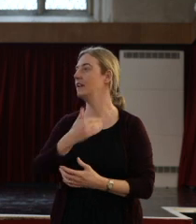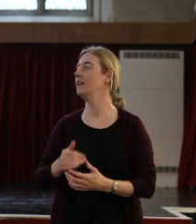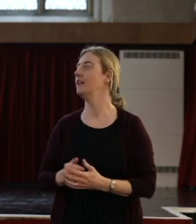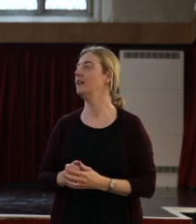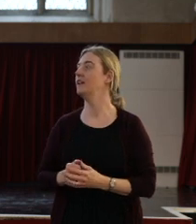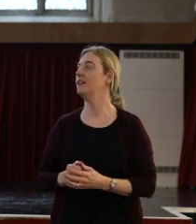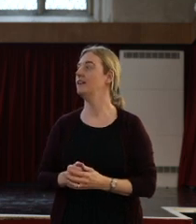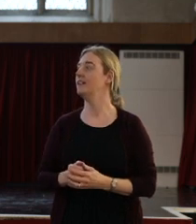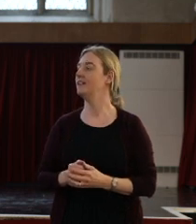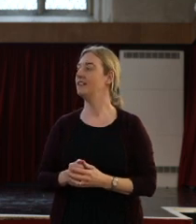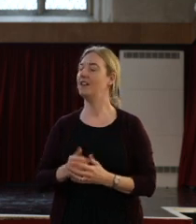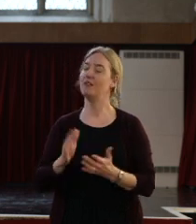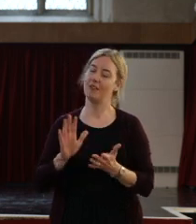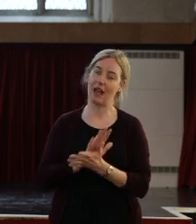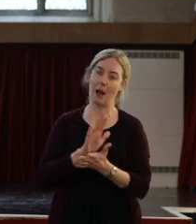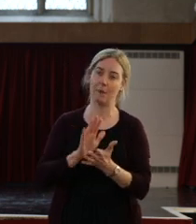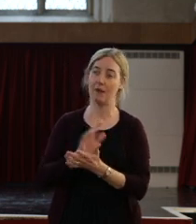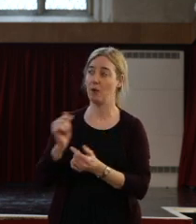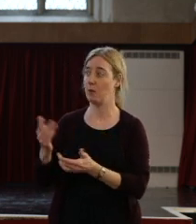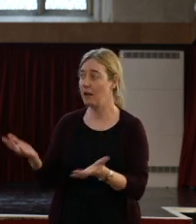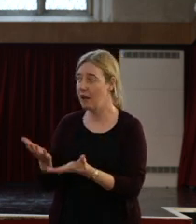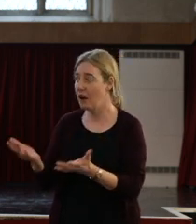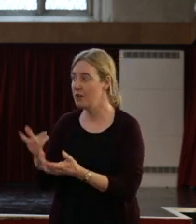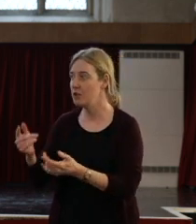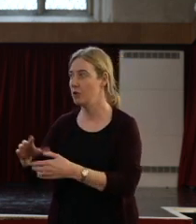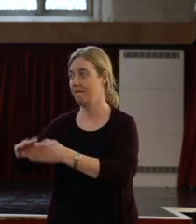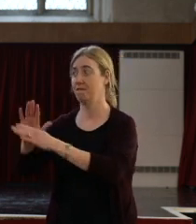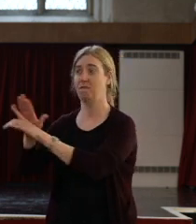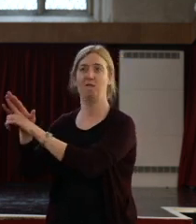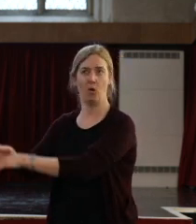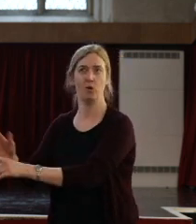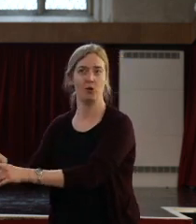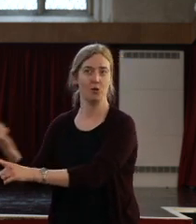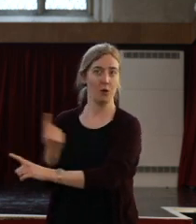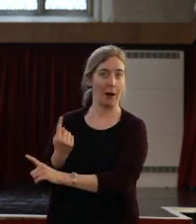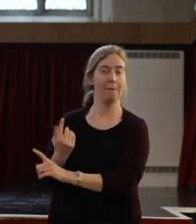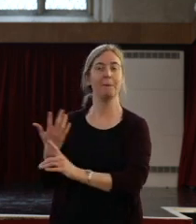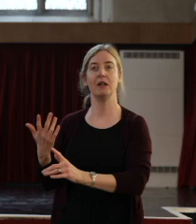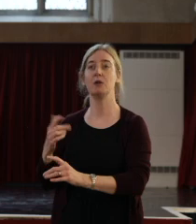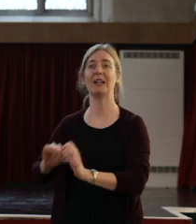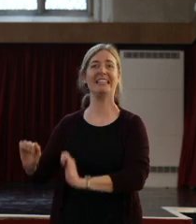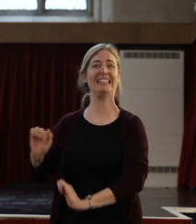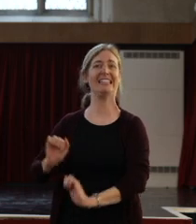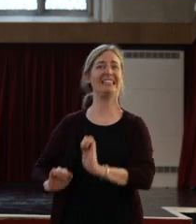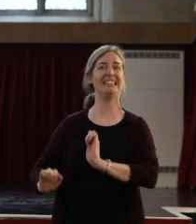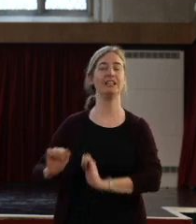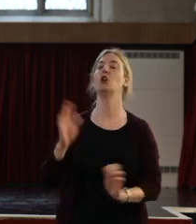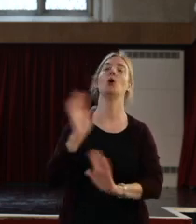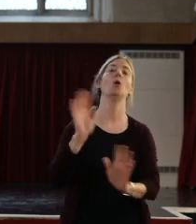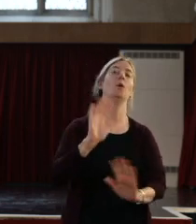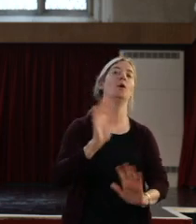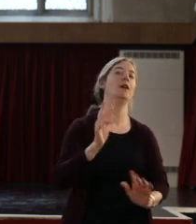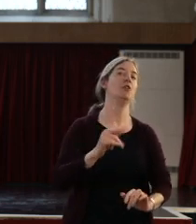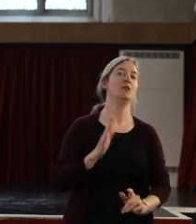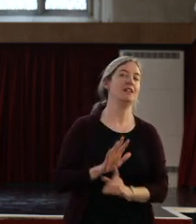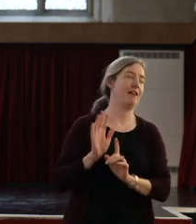glad that we'd encouraged you and twisted your arm to come and do the piece against your better judgment.